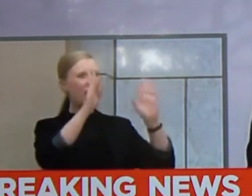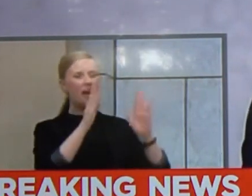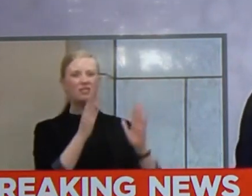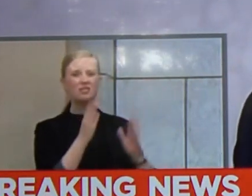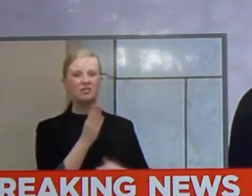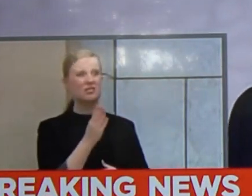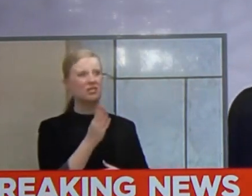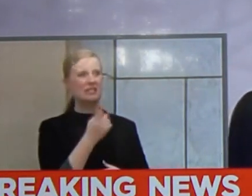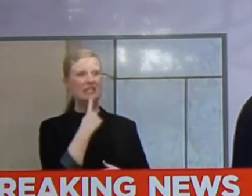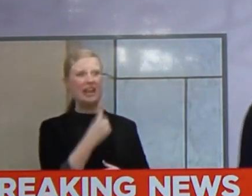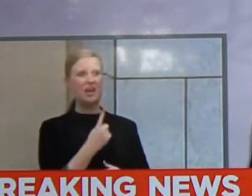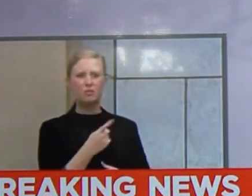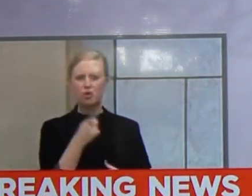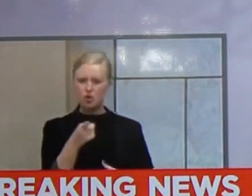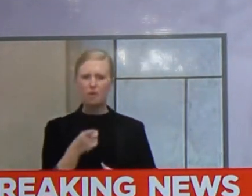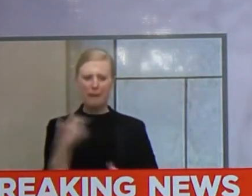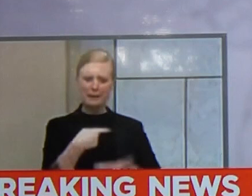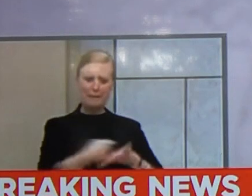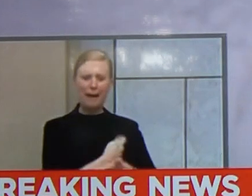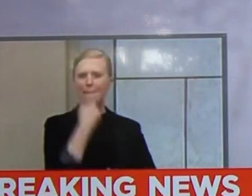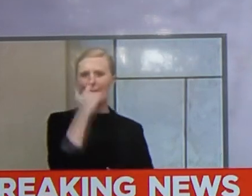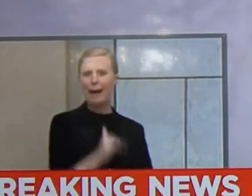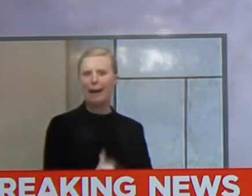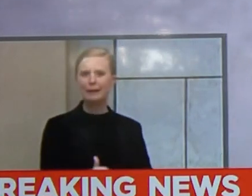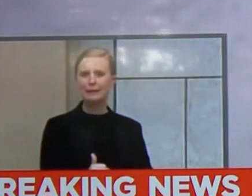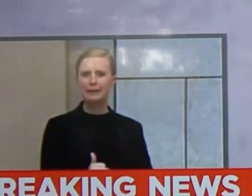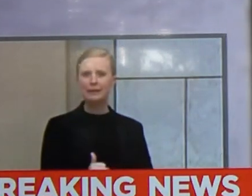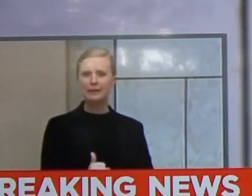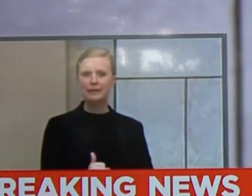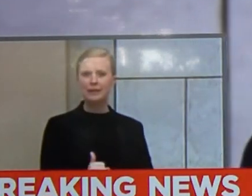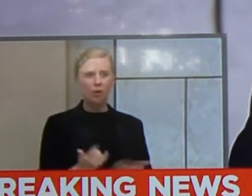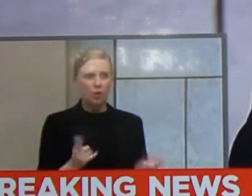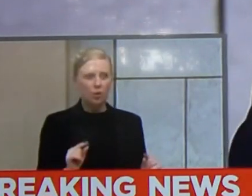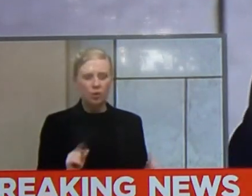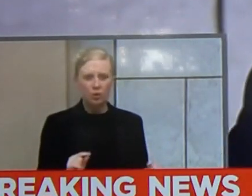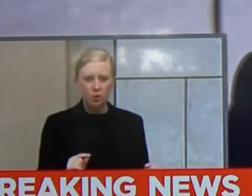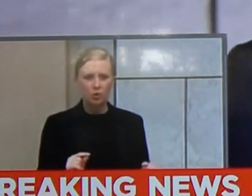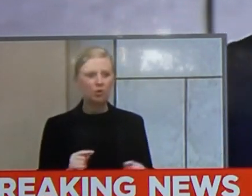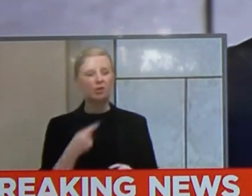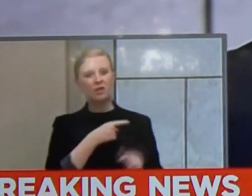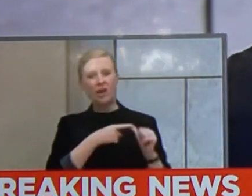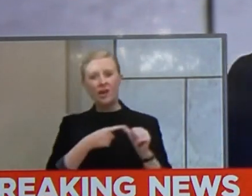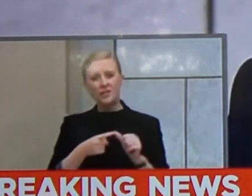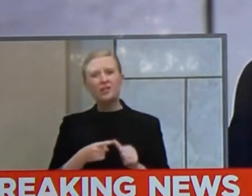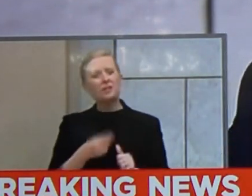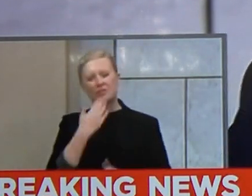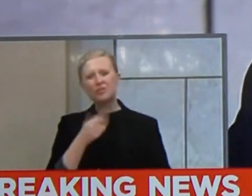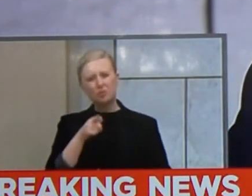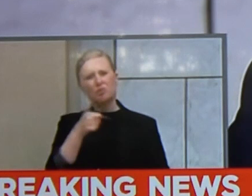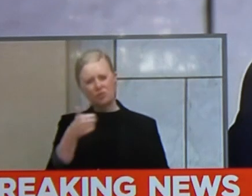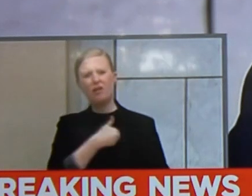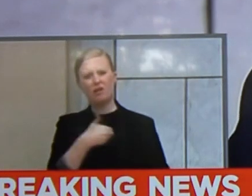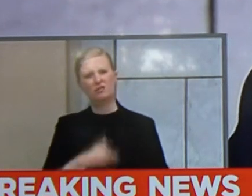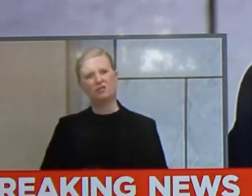comment to the landlords is do the right thing. Do the right thing. We're all in this together. Sit down with your tenant,